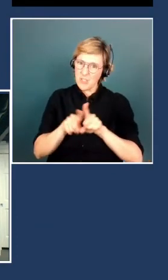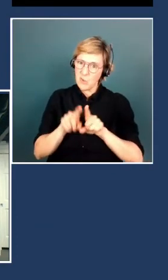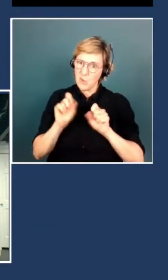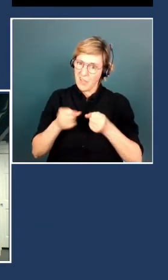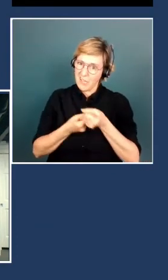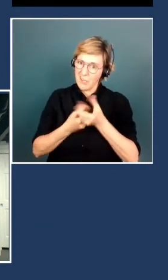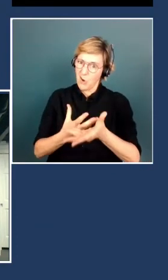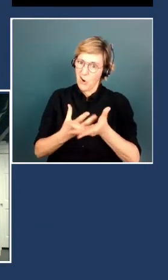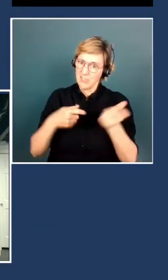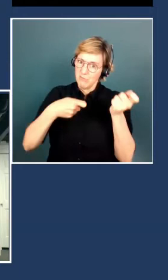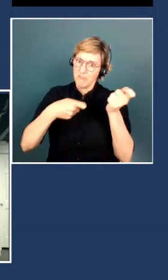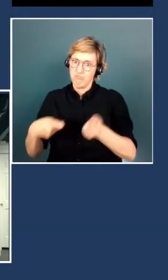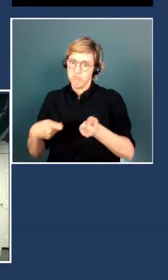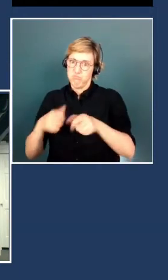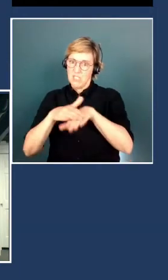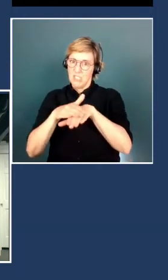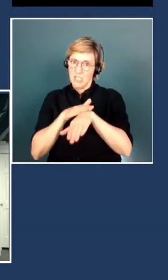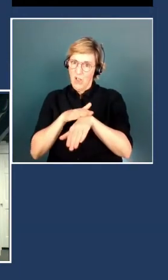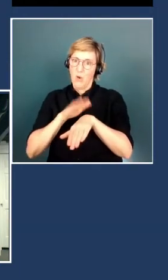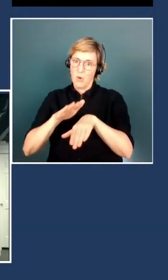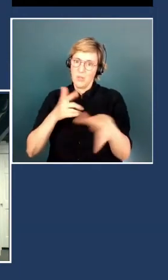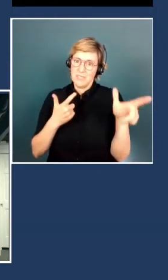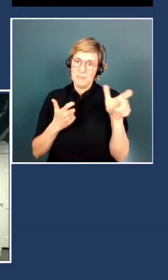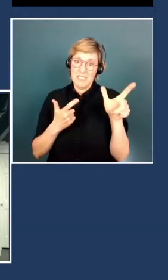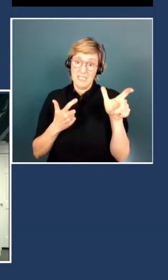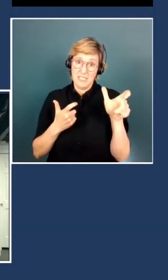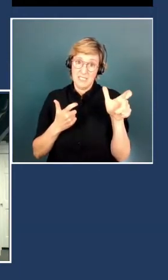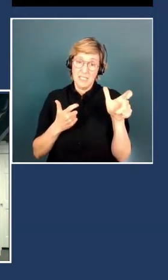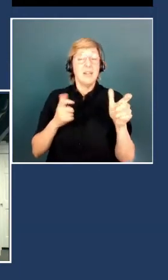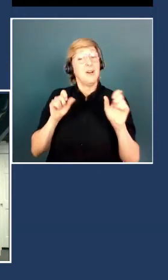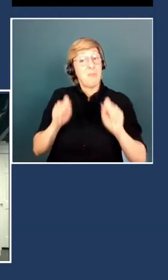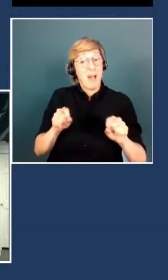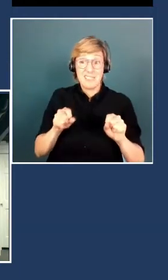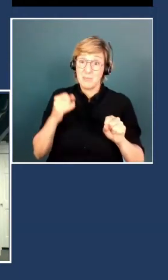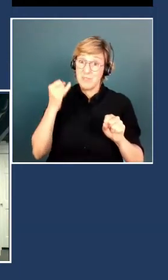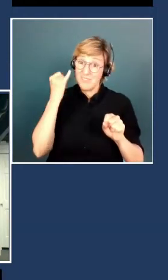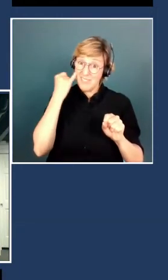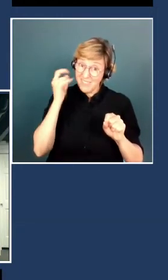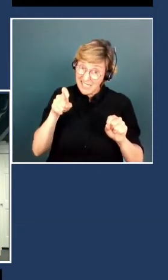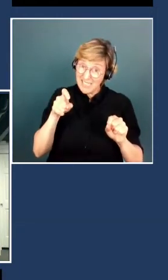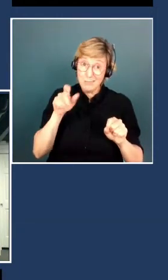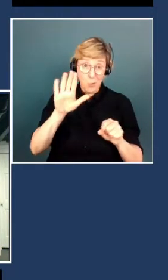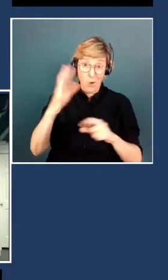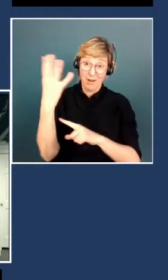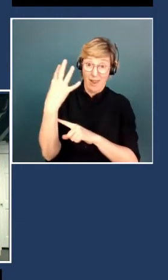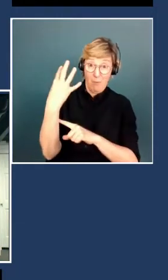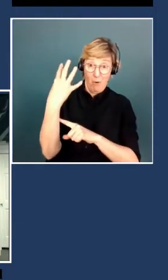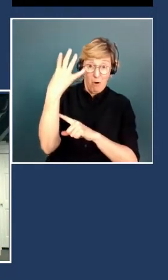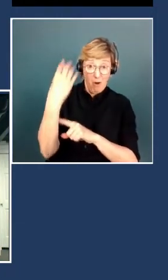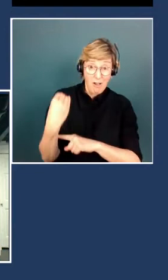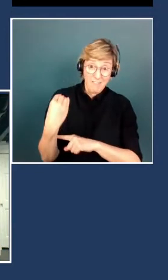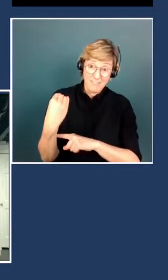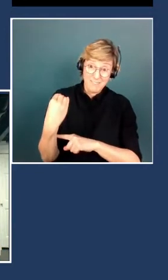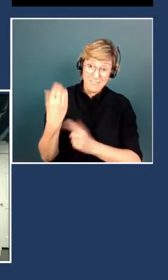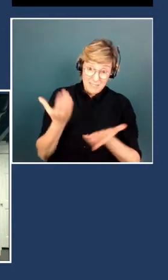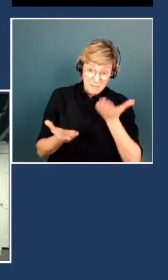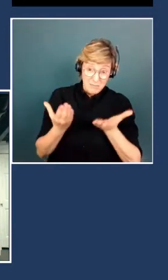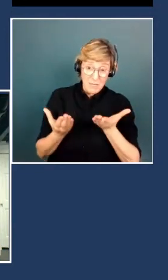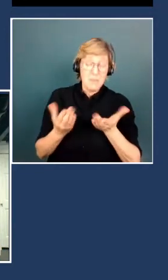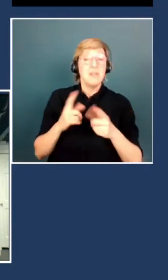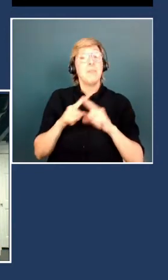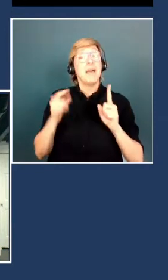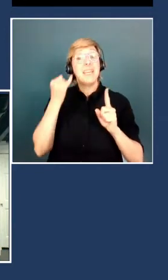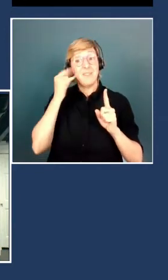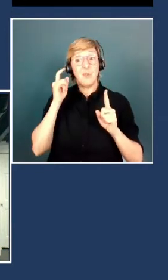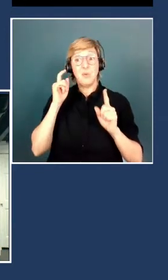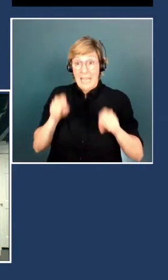your camera completely if needed. If you're able to plug in directly to the internet with using a cable, that would be like